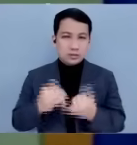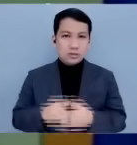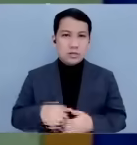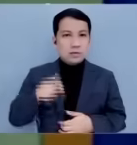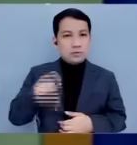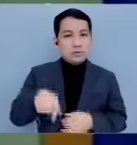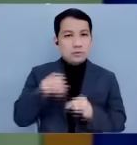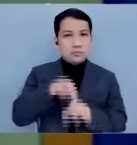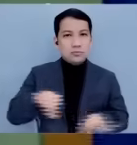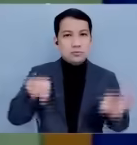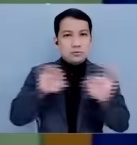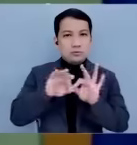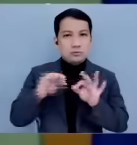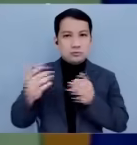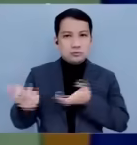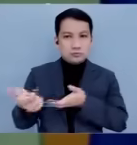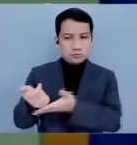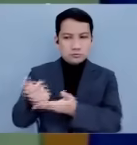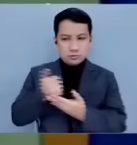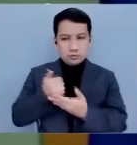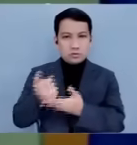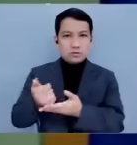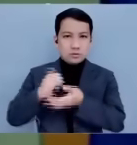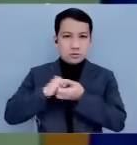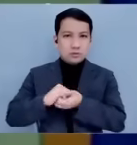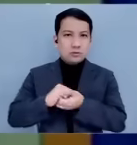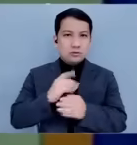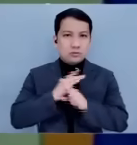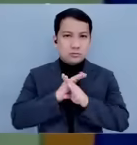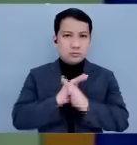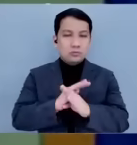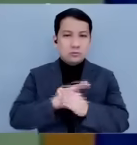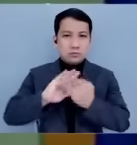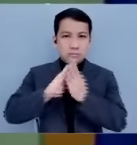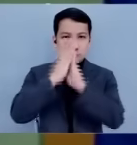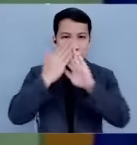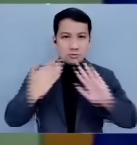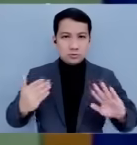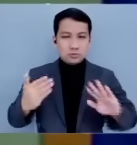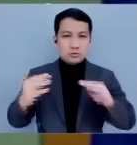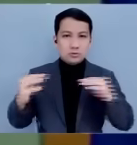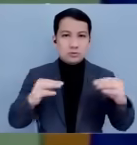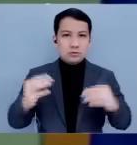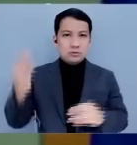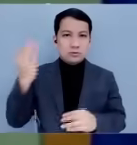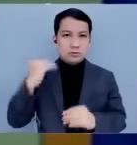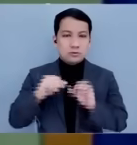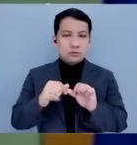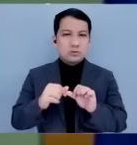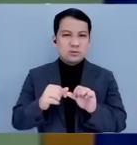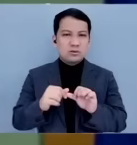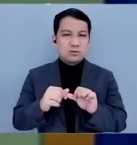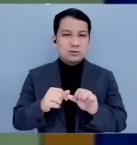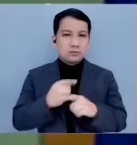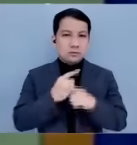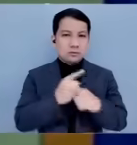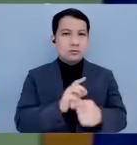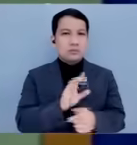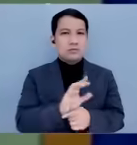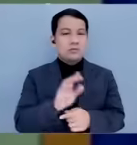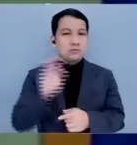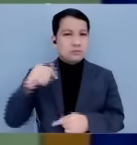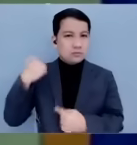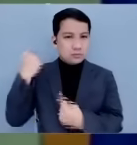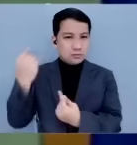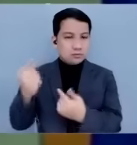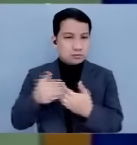each other's strengths. We must protect the peace that we fought for during the war and have jealously guarded in the decades since.